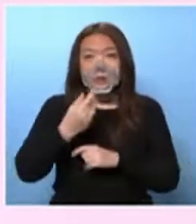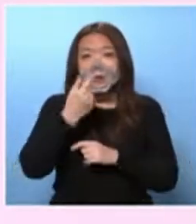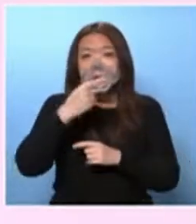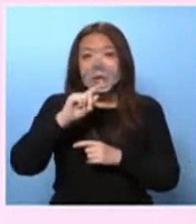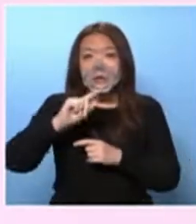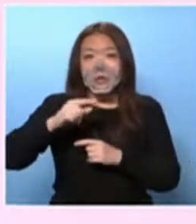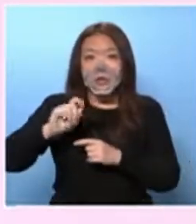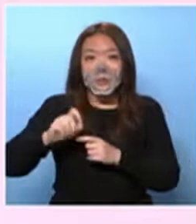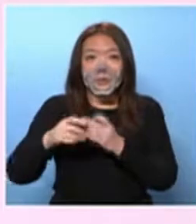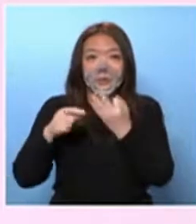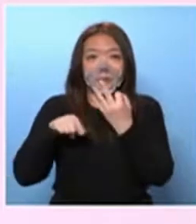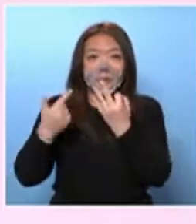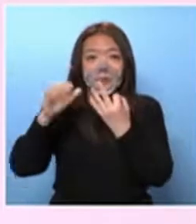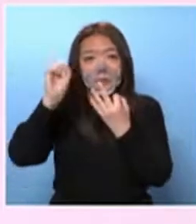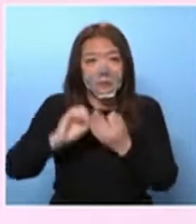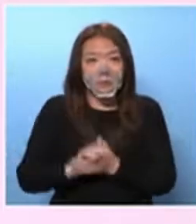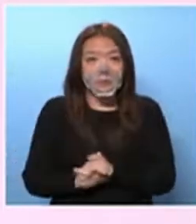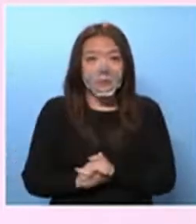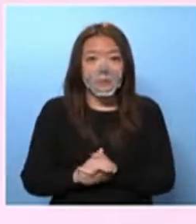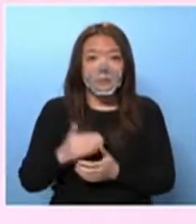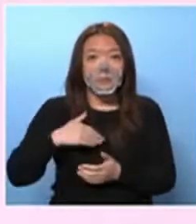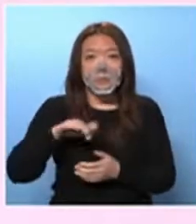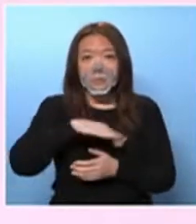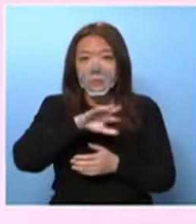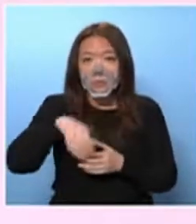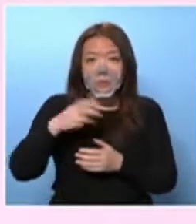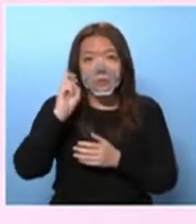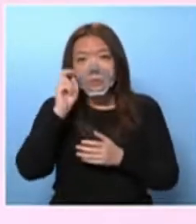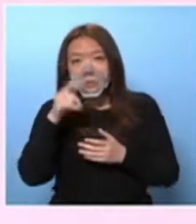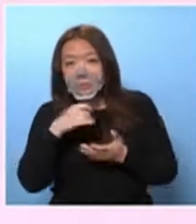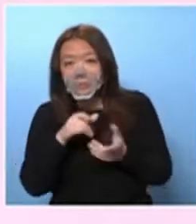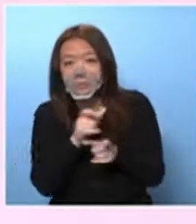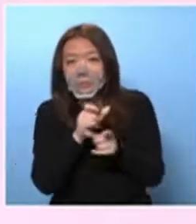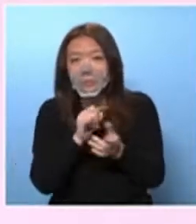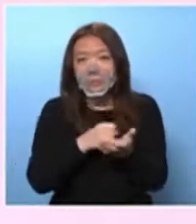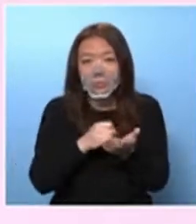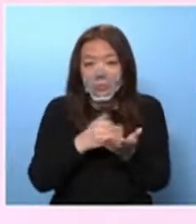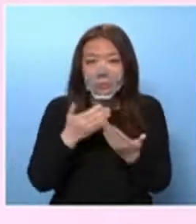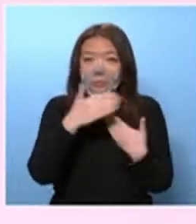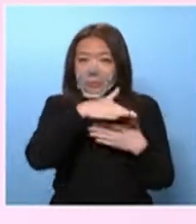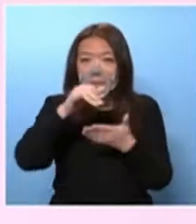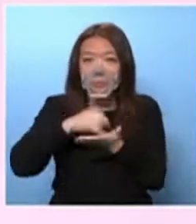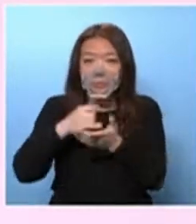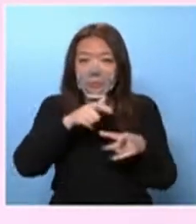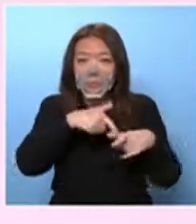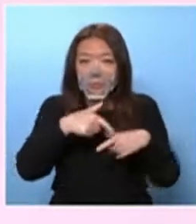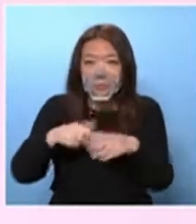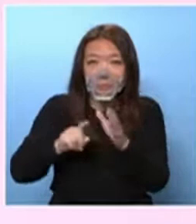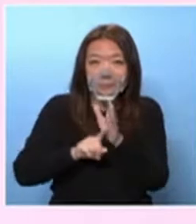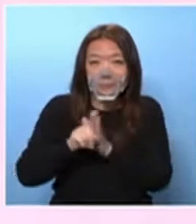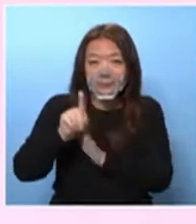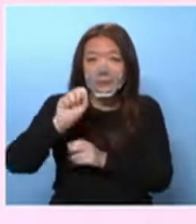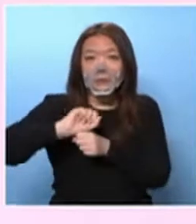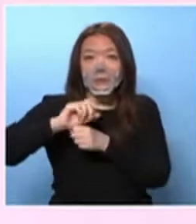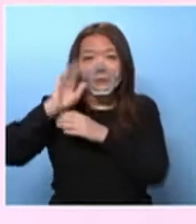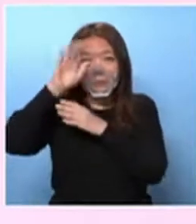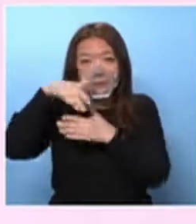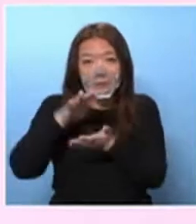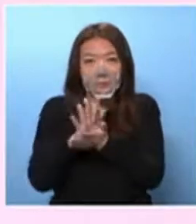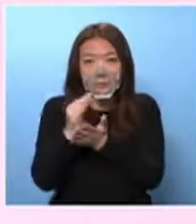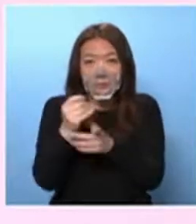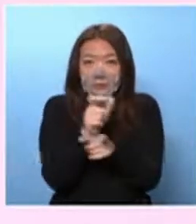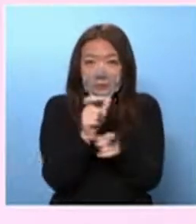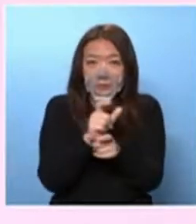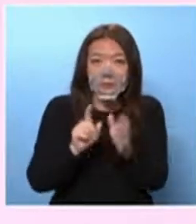GDP. I also assume that the growth rate of revenue from profits tax and other taxes will correspond to the